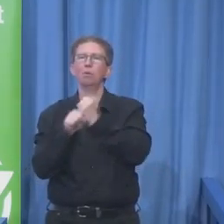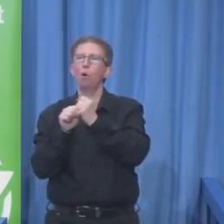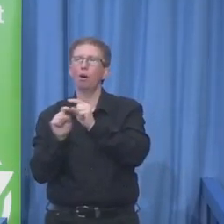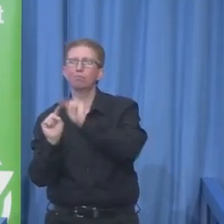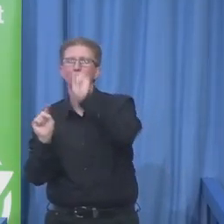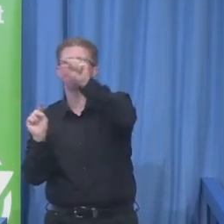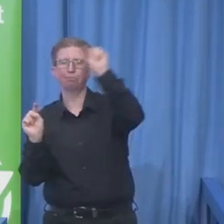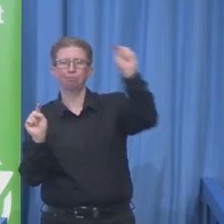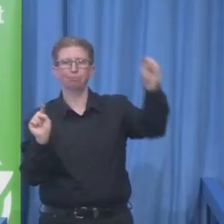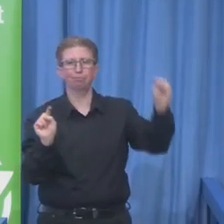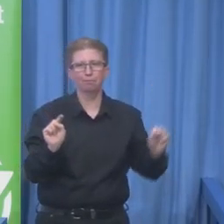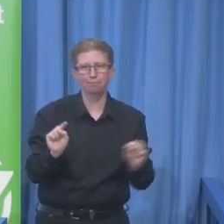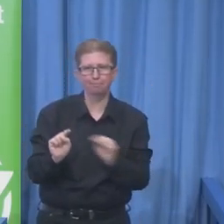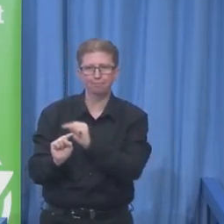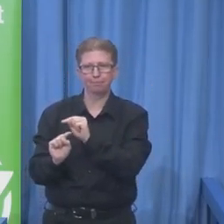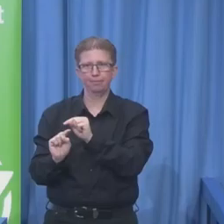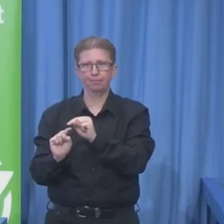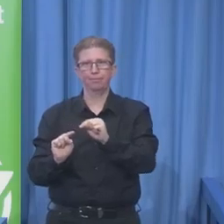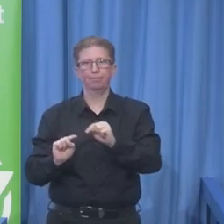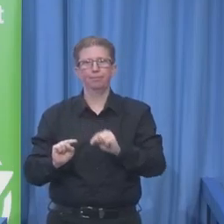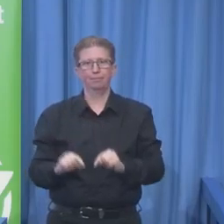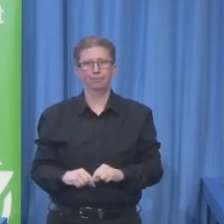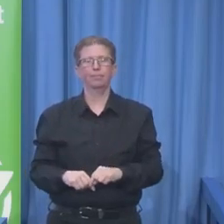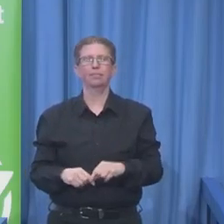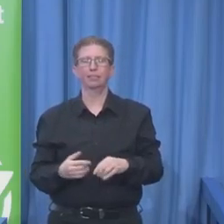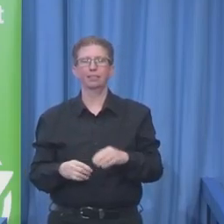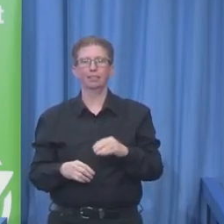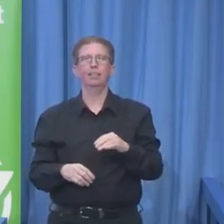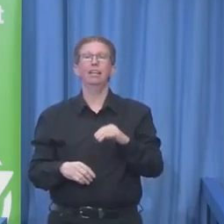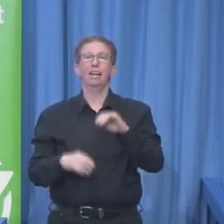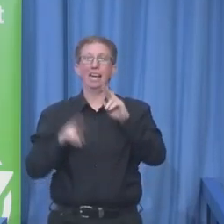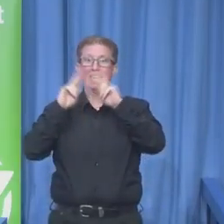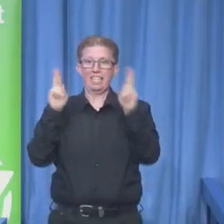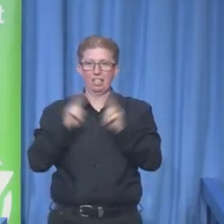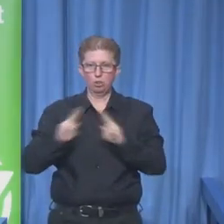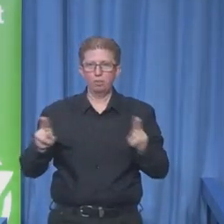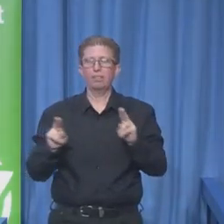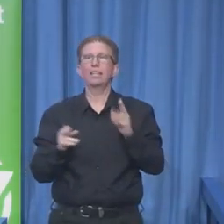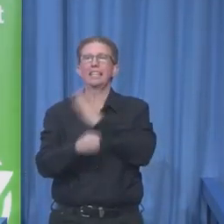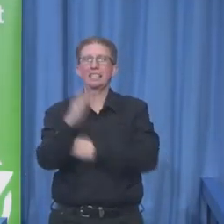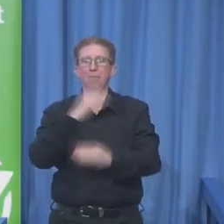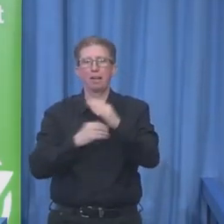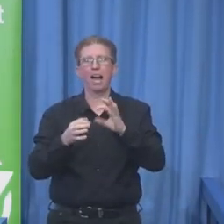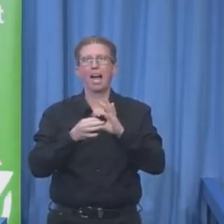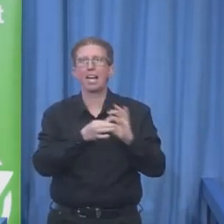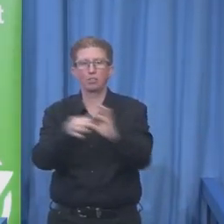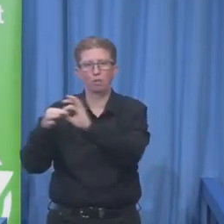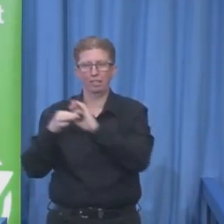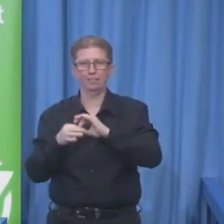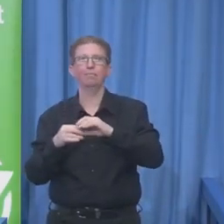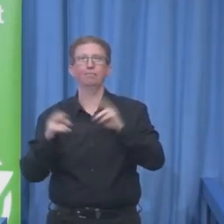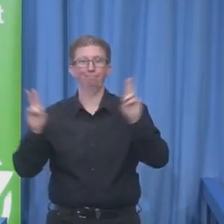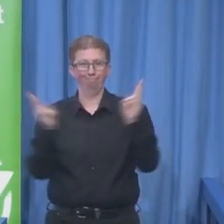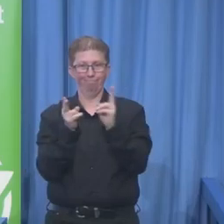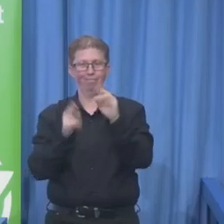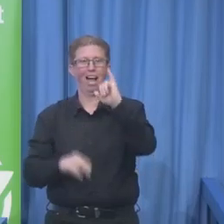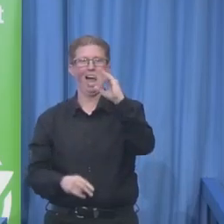Alliance to represent them here, because there I am the Secretary